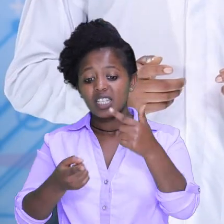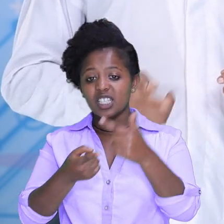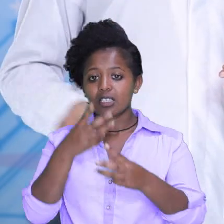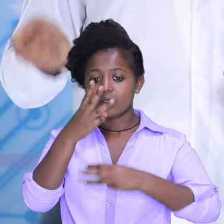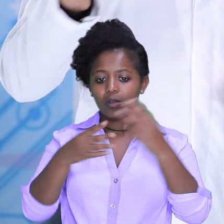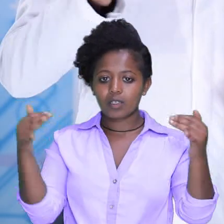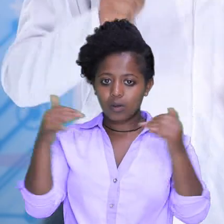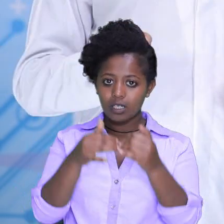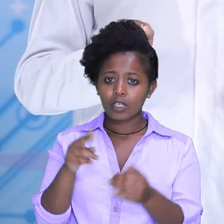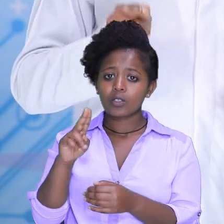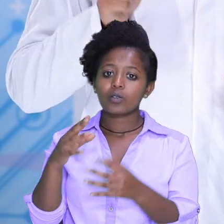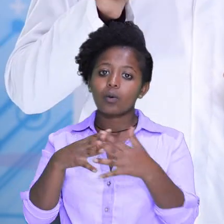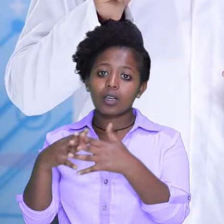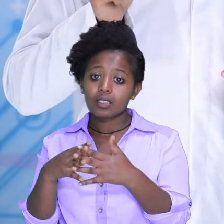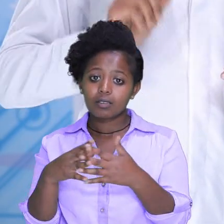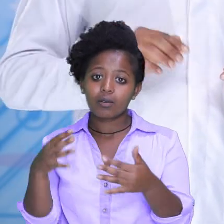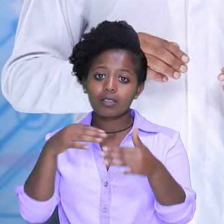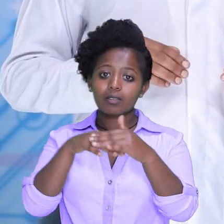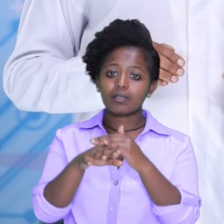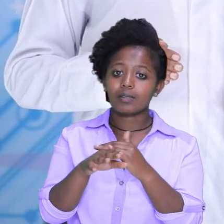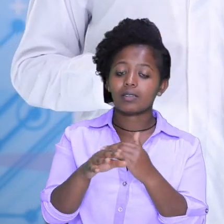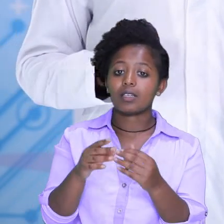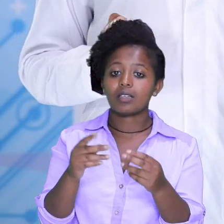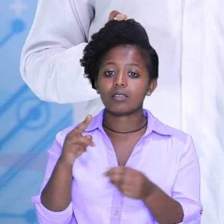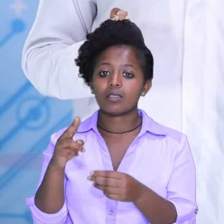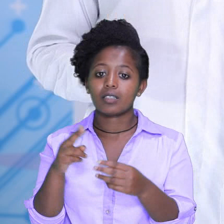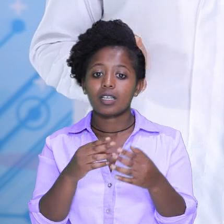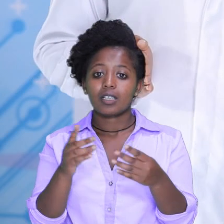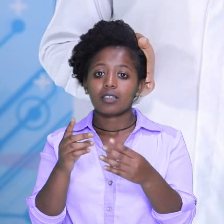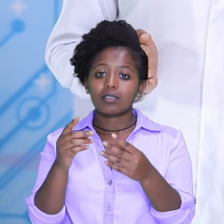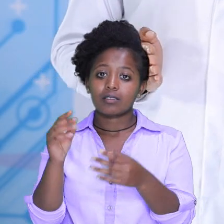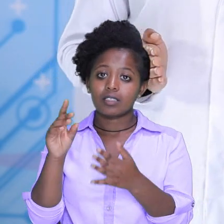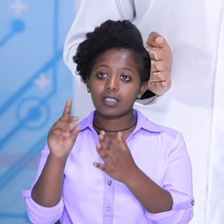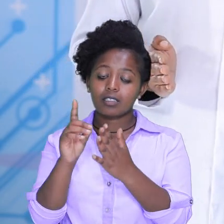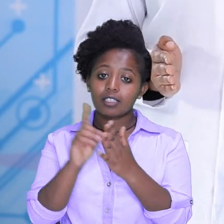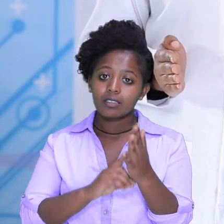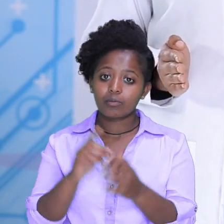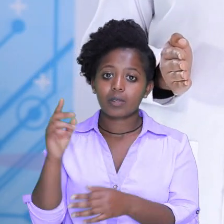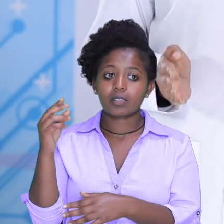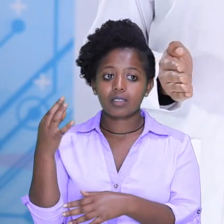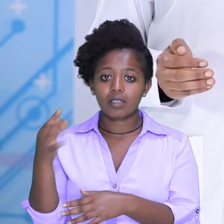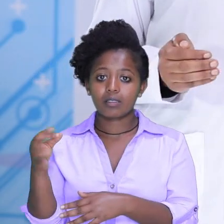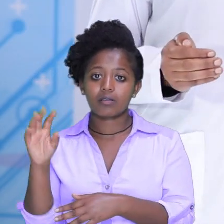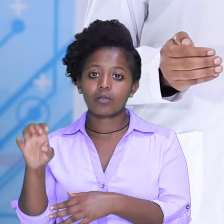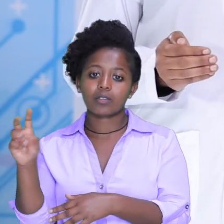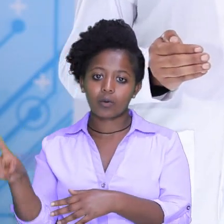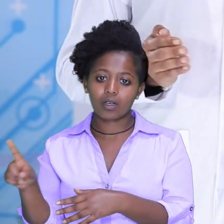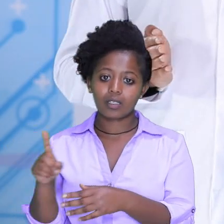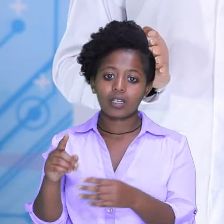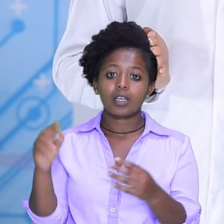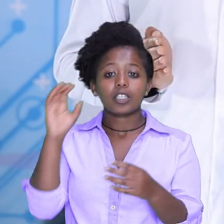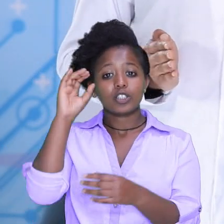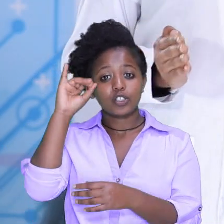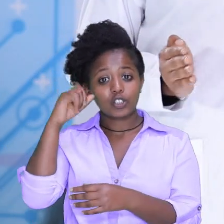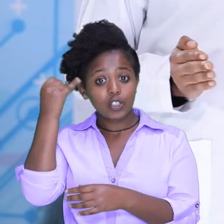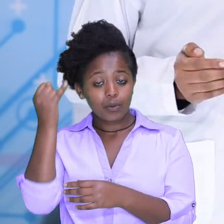War. USA entered the Second World War since December 1941, Japan attack